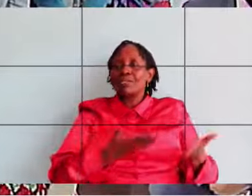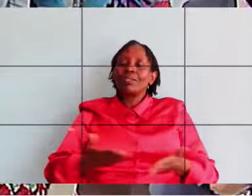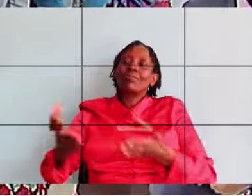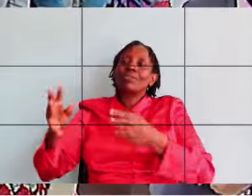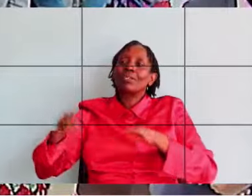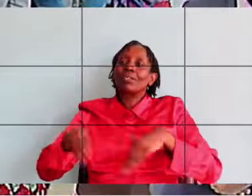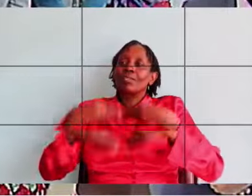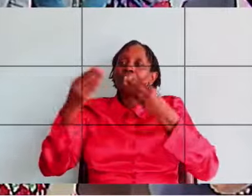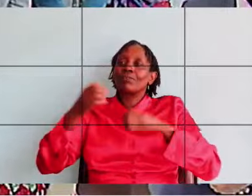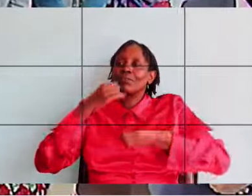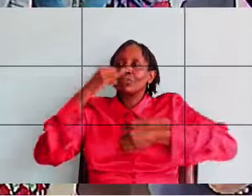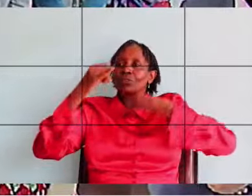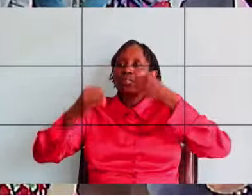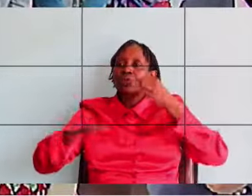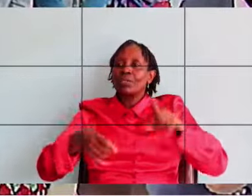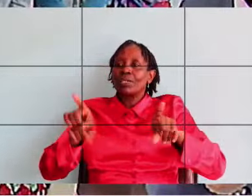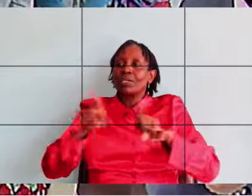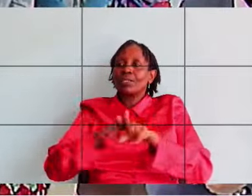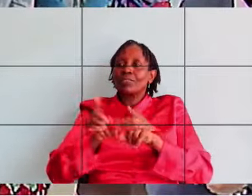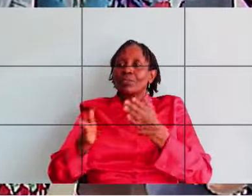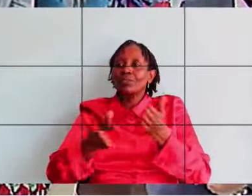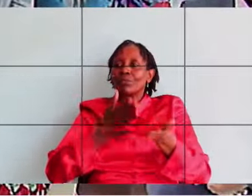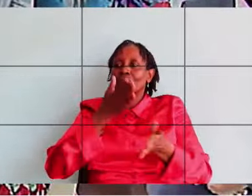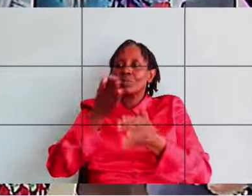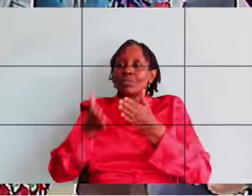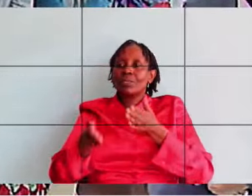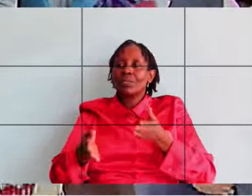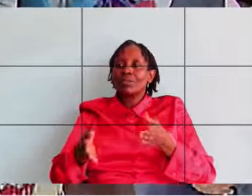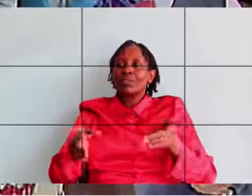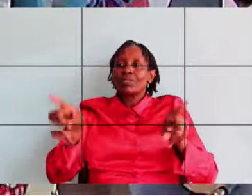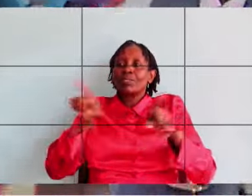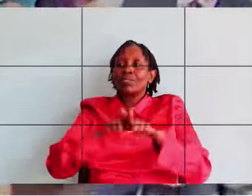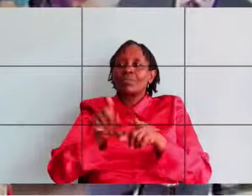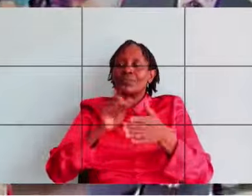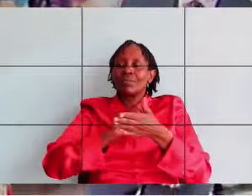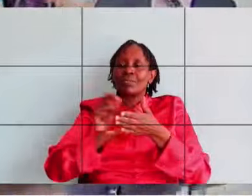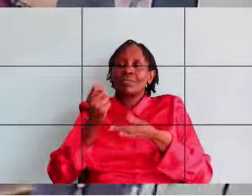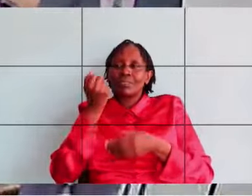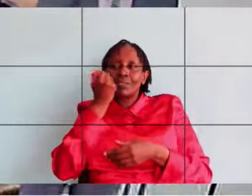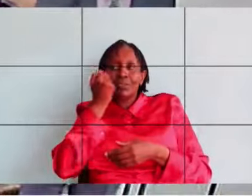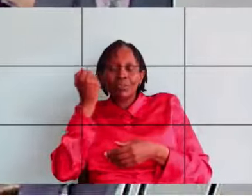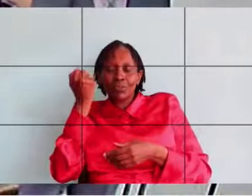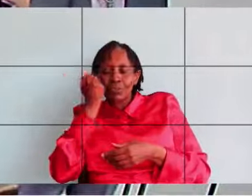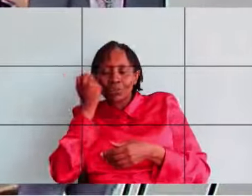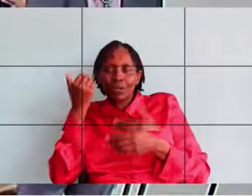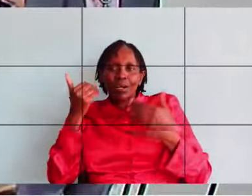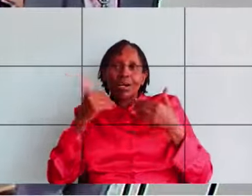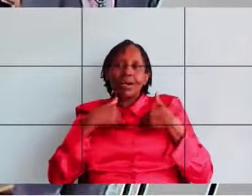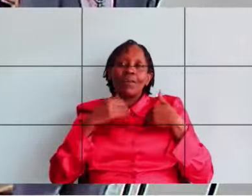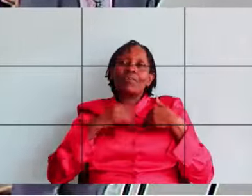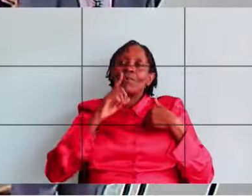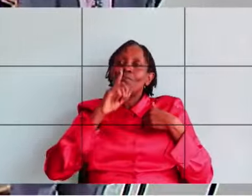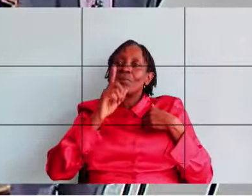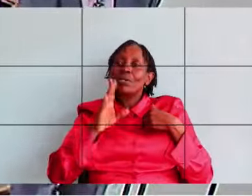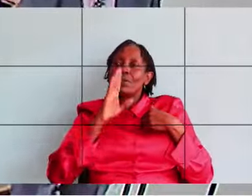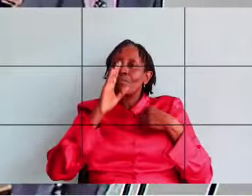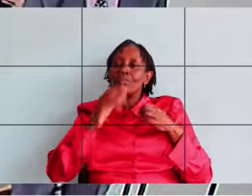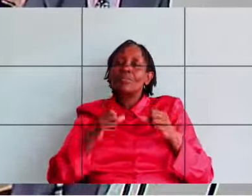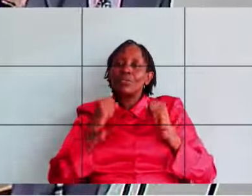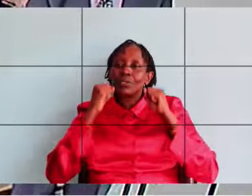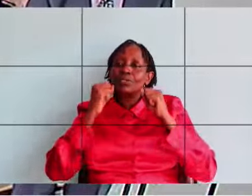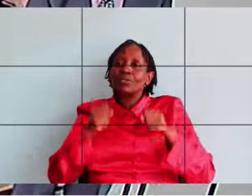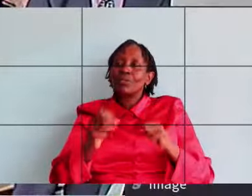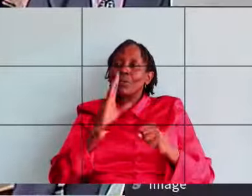joy as you serve among the needy. As it is written in Joshua, have I not commanded you? Be strong and courageous. Do